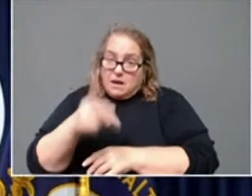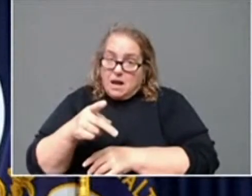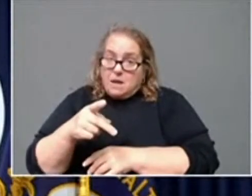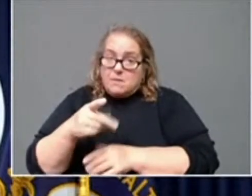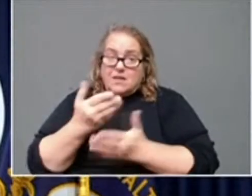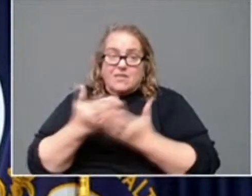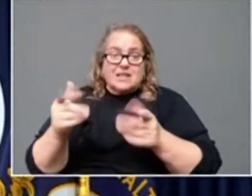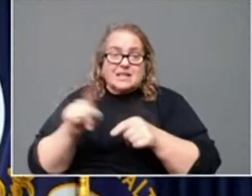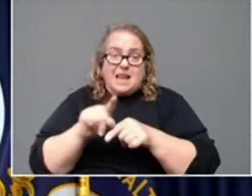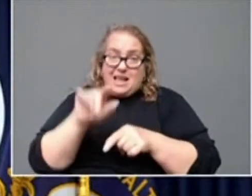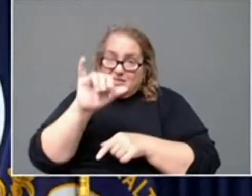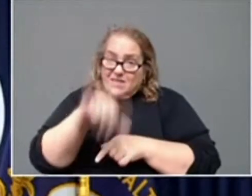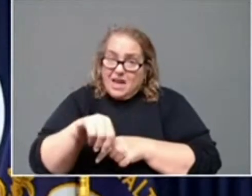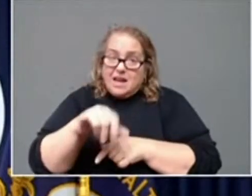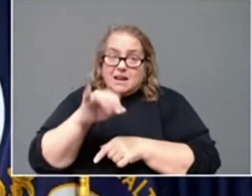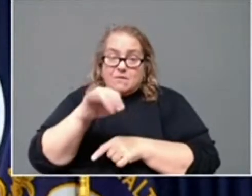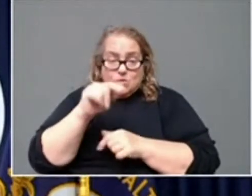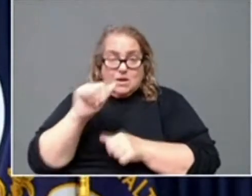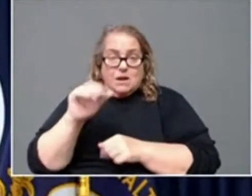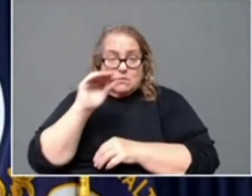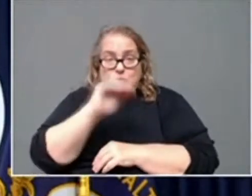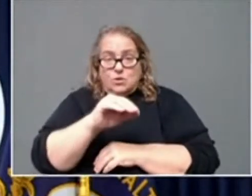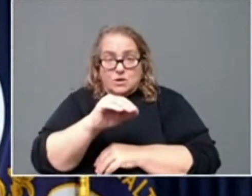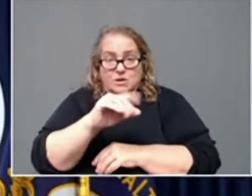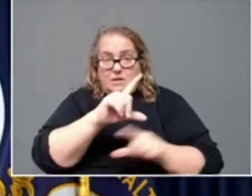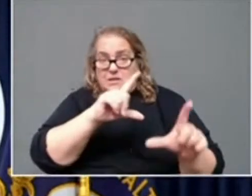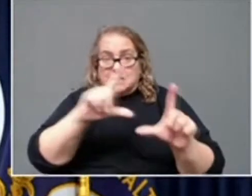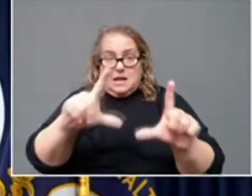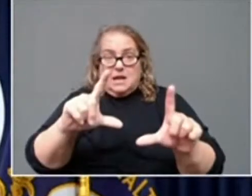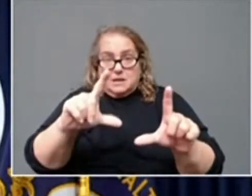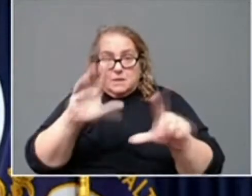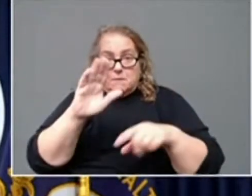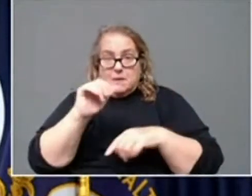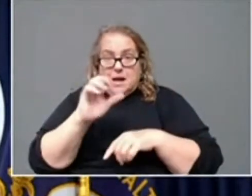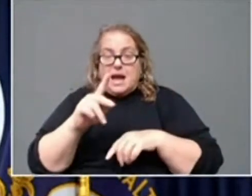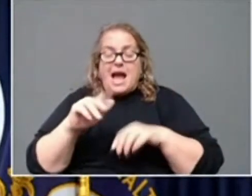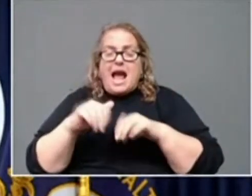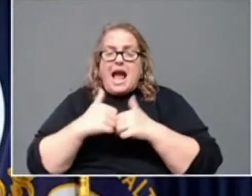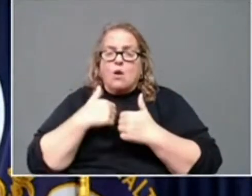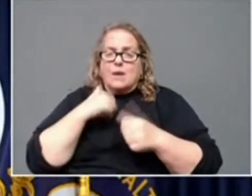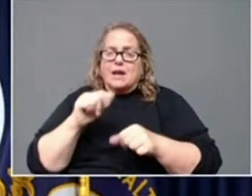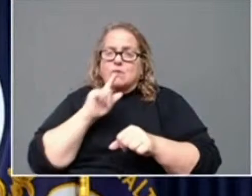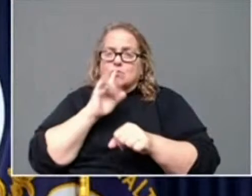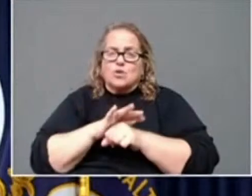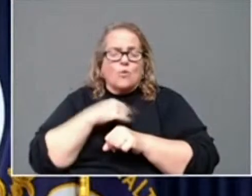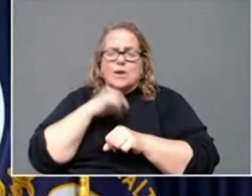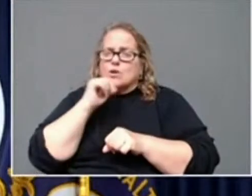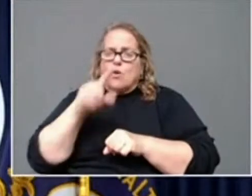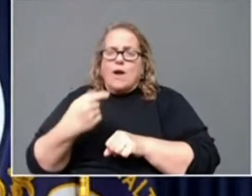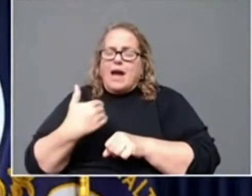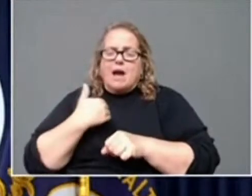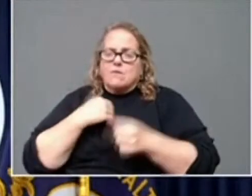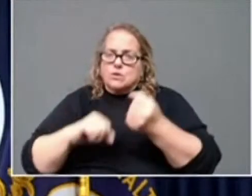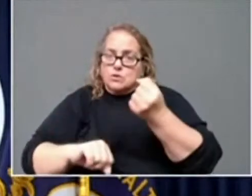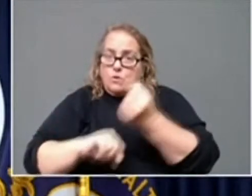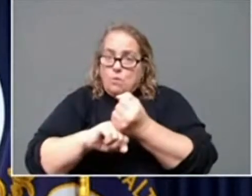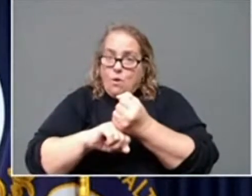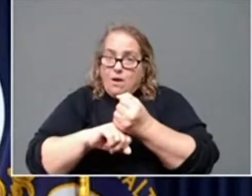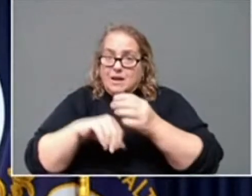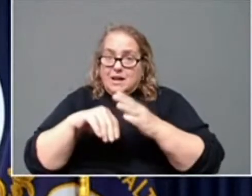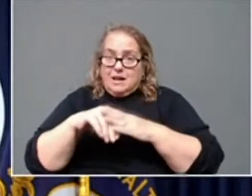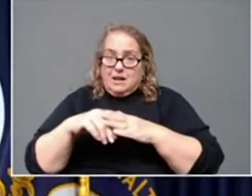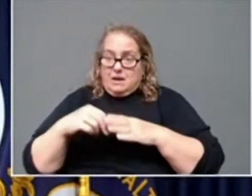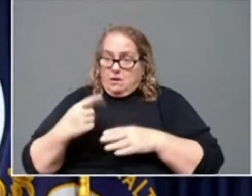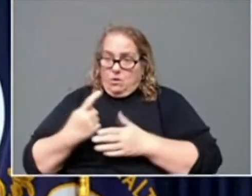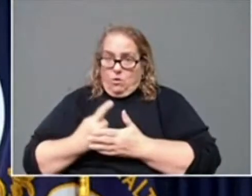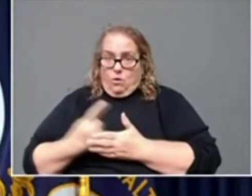that, and if you can put the slide back up, are how we ensure we don't just have support in the coming weeks, but a whole